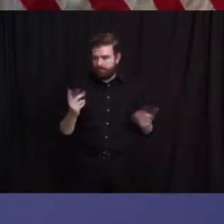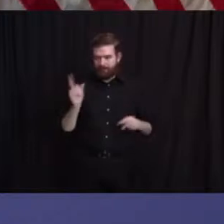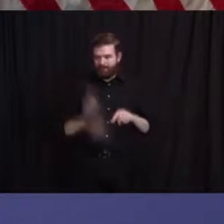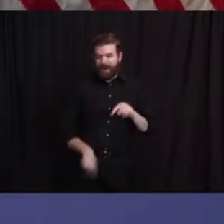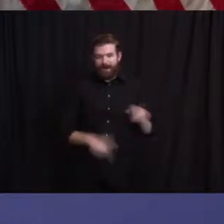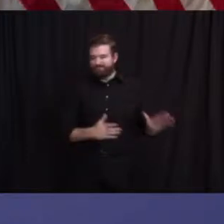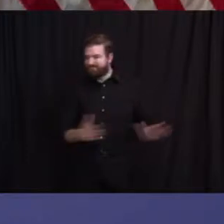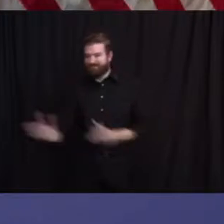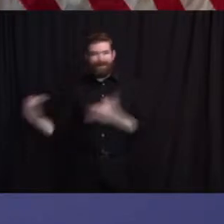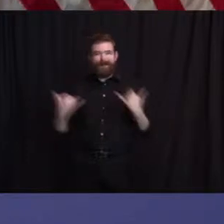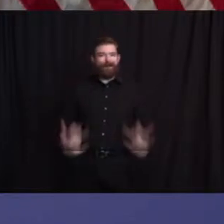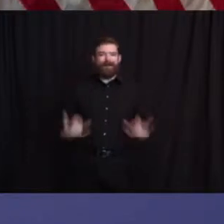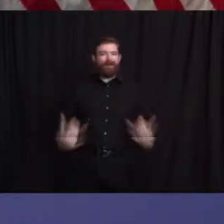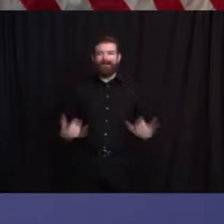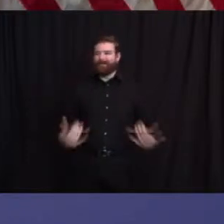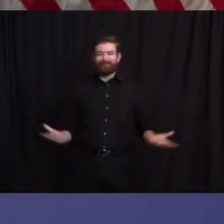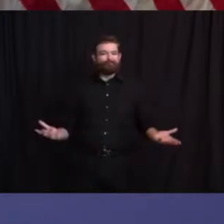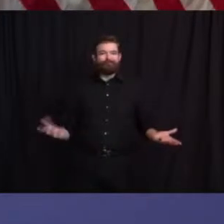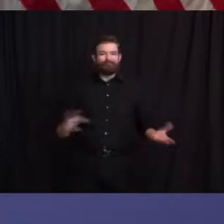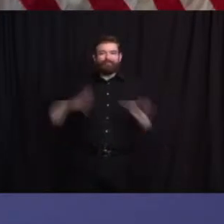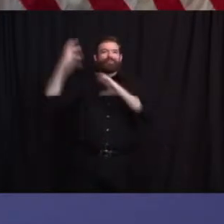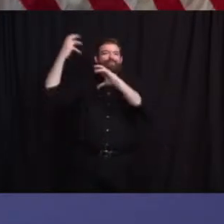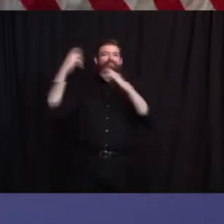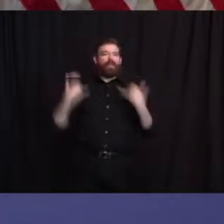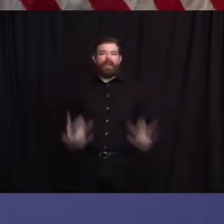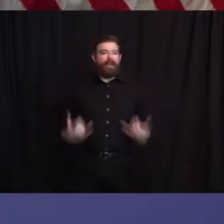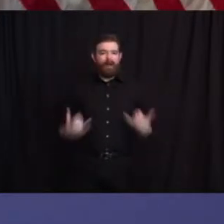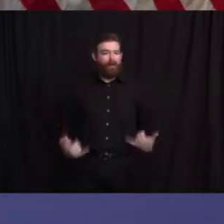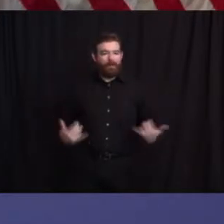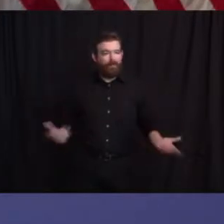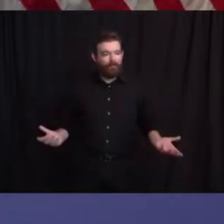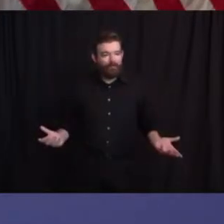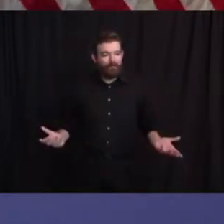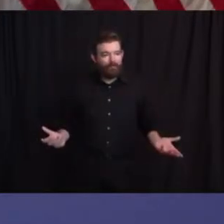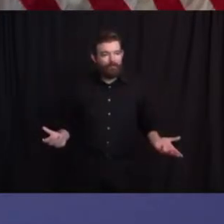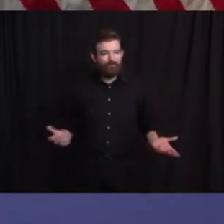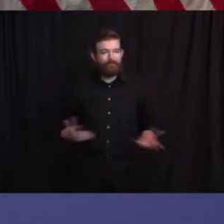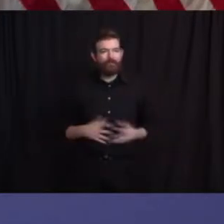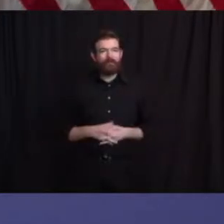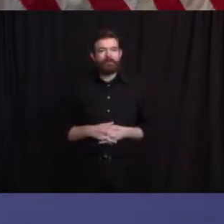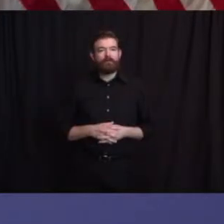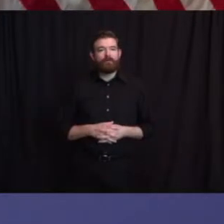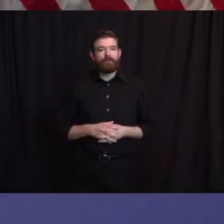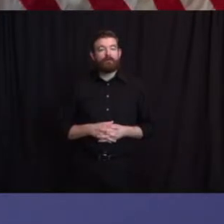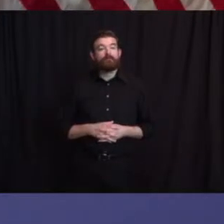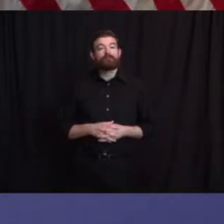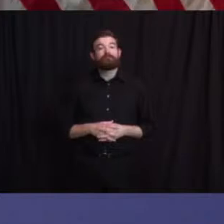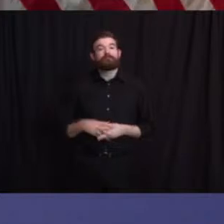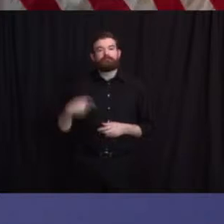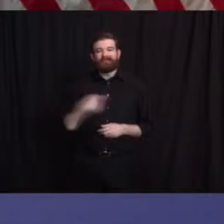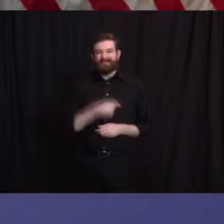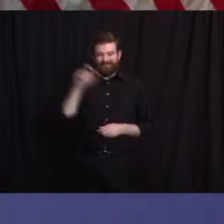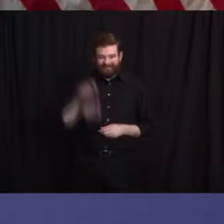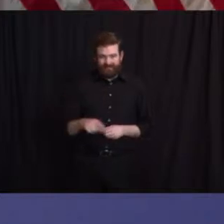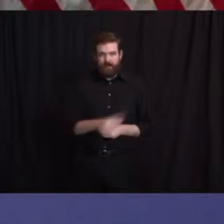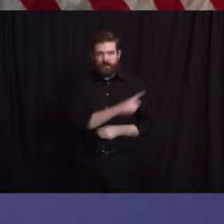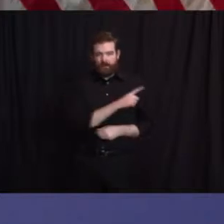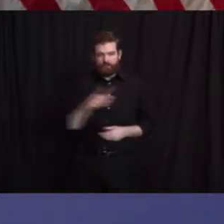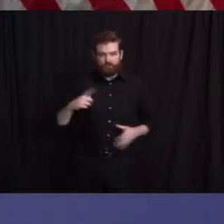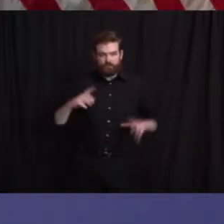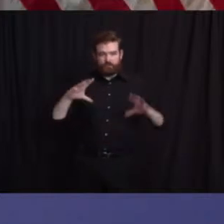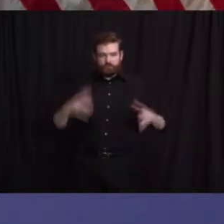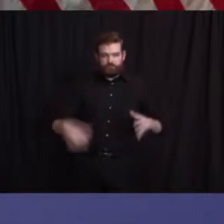bond, which is a decision we could take in New Jersey, and we need the legislature to step forward. Again, I want to give a big shout out to